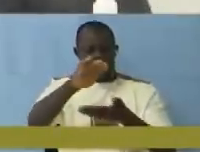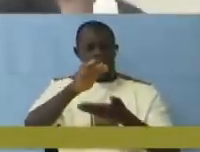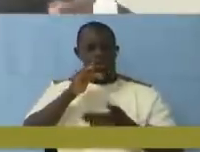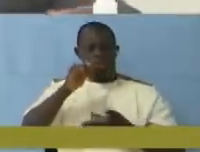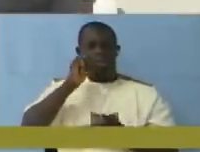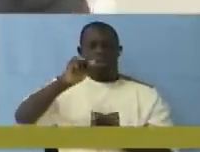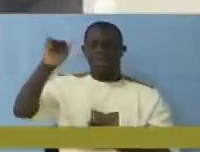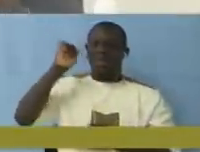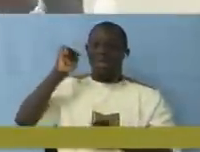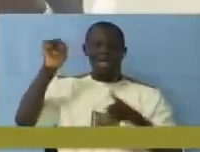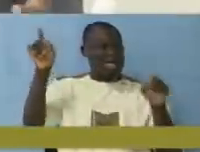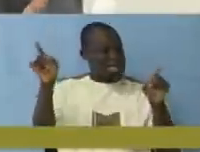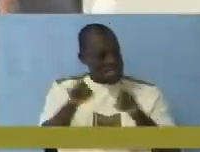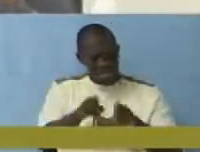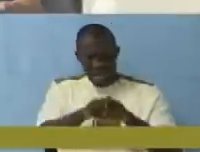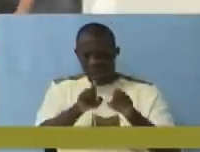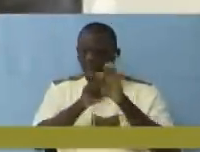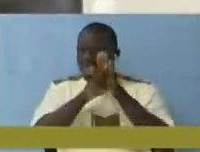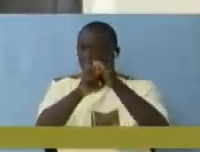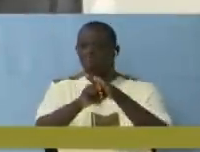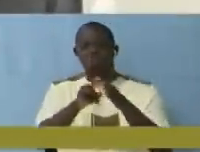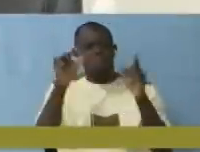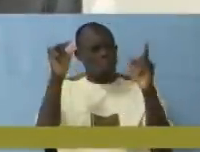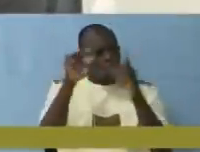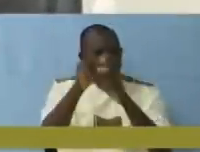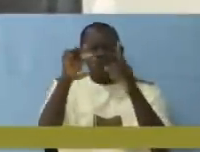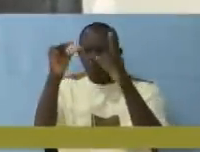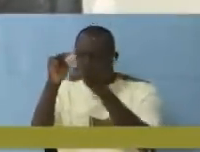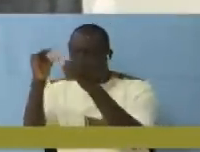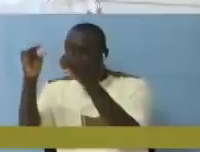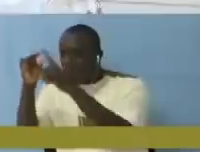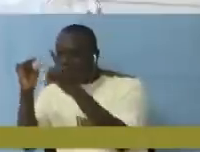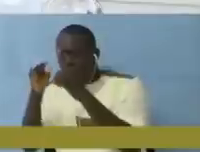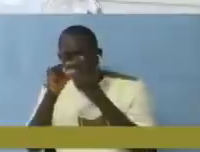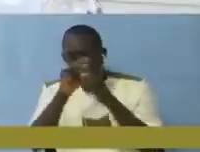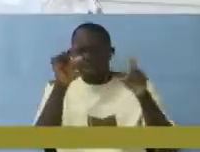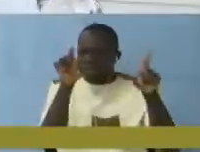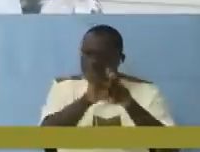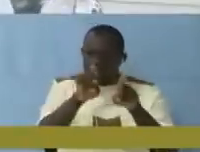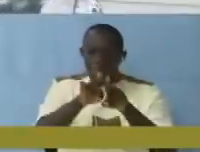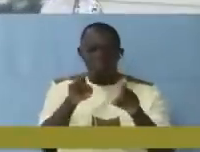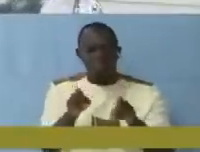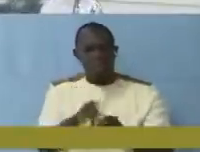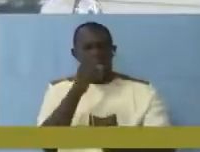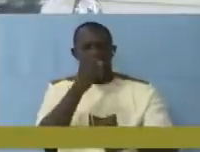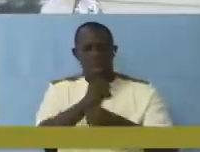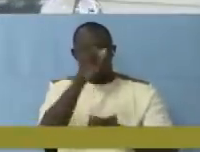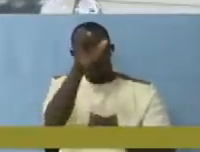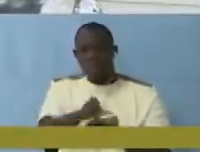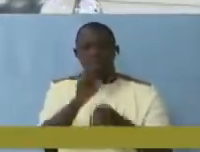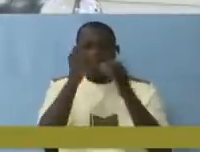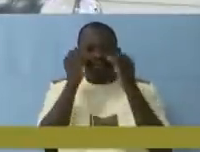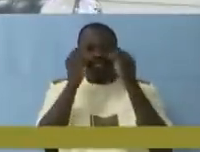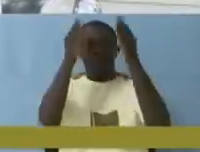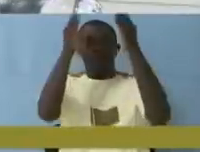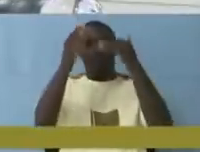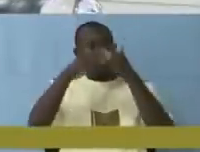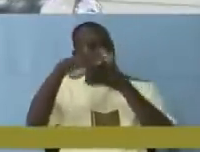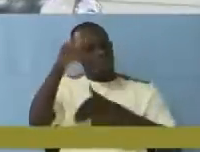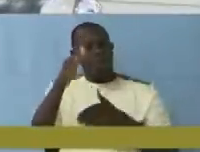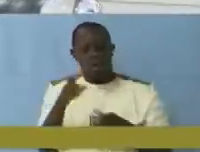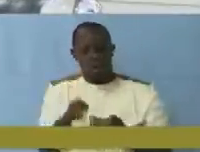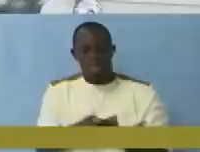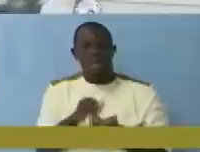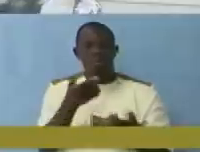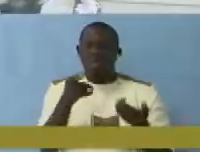It's the same example. Word for word. It's so scripted that it is whether it's the same answer or not, it is denying me. Let me